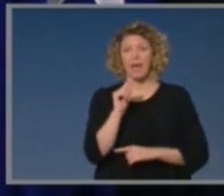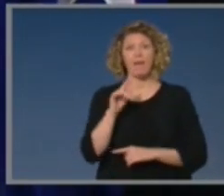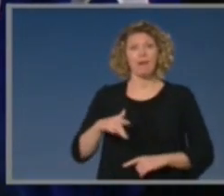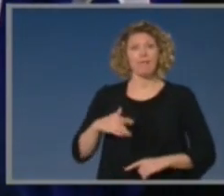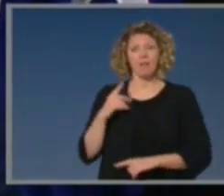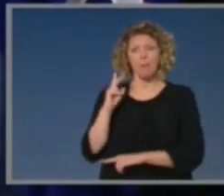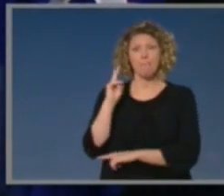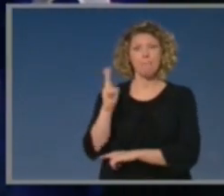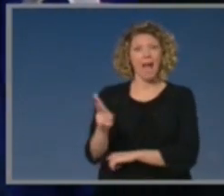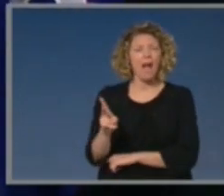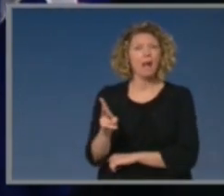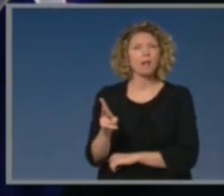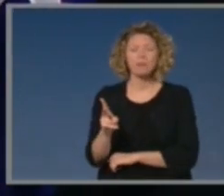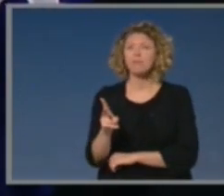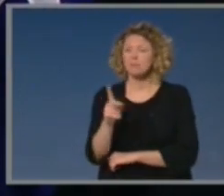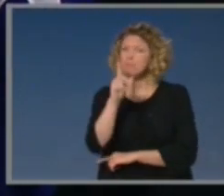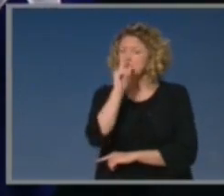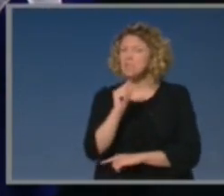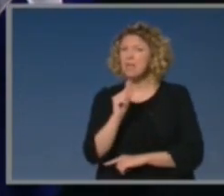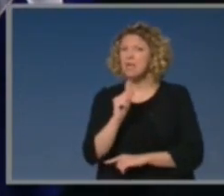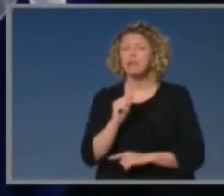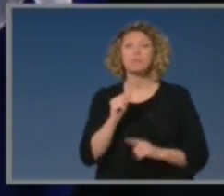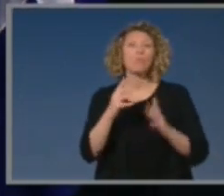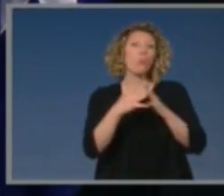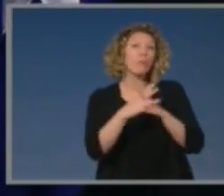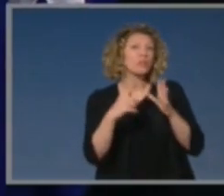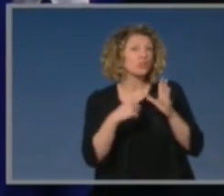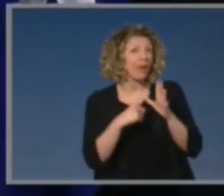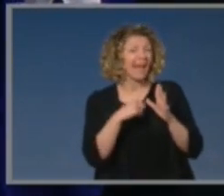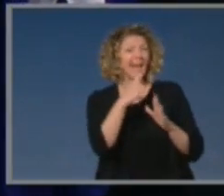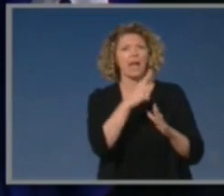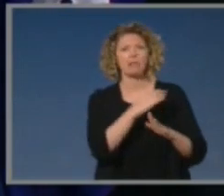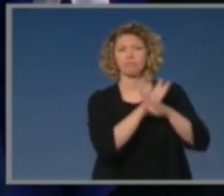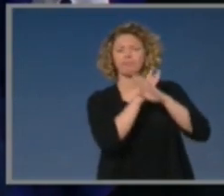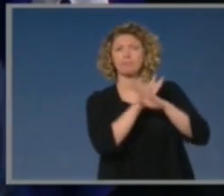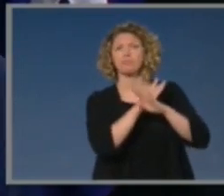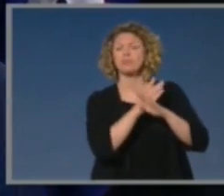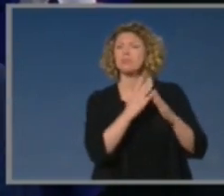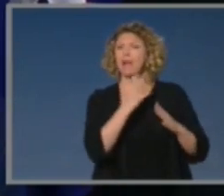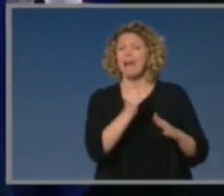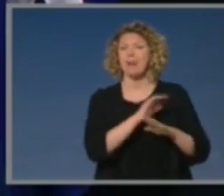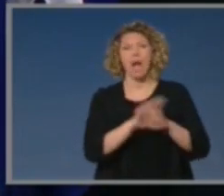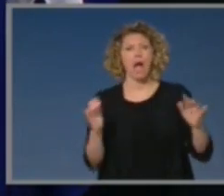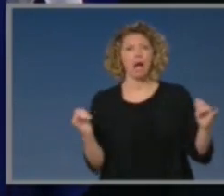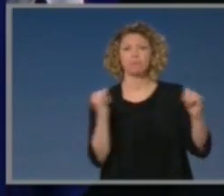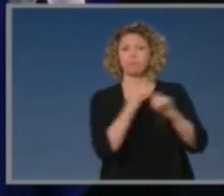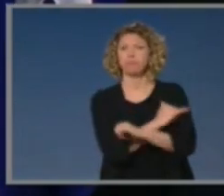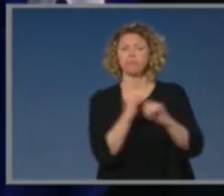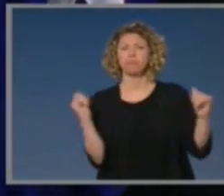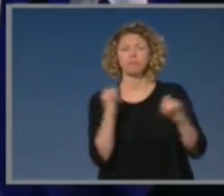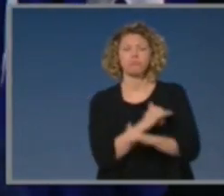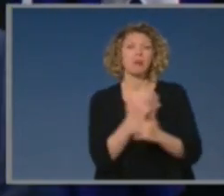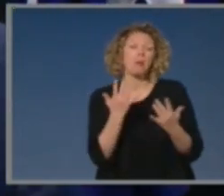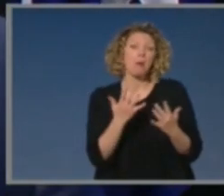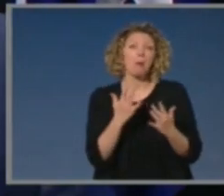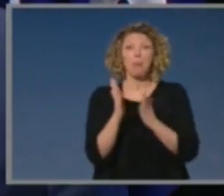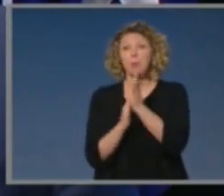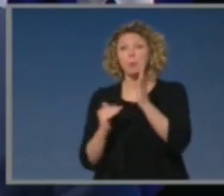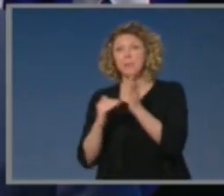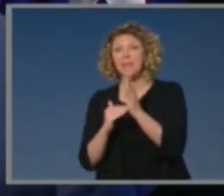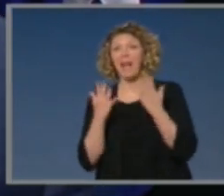still hard borders with Western Australia. There was a bit of friendly banter about whether Kiwis would be welcome into Western